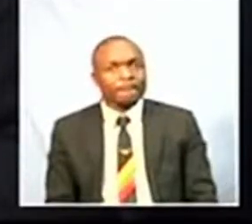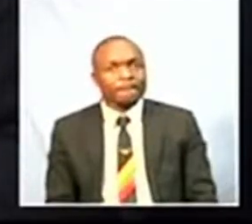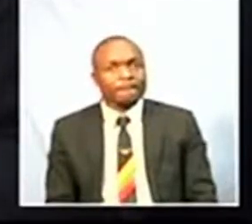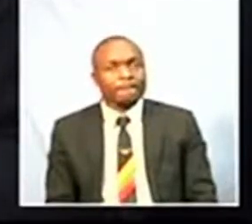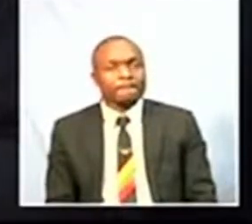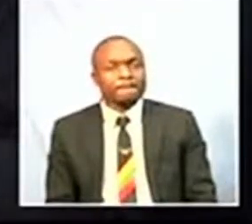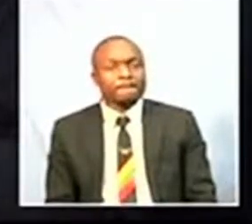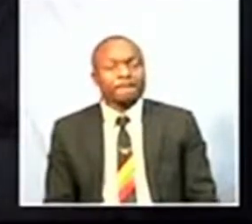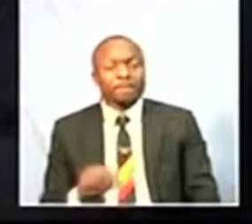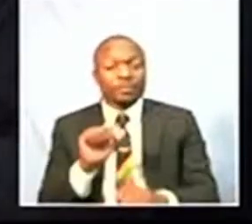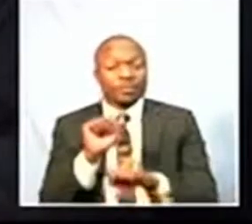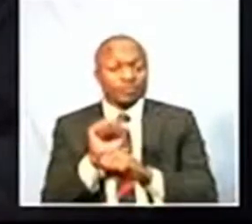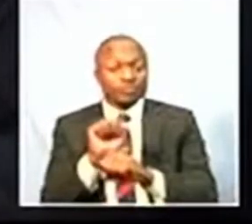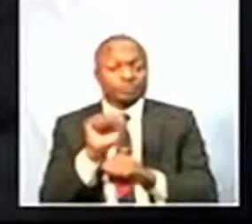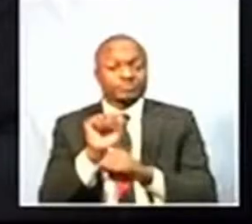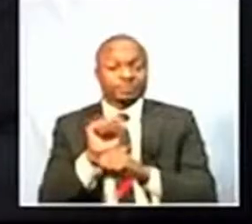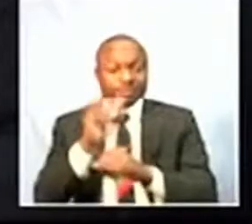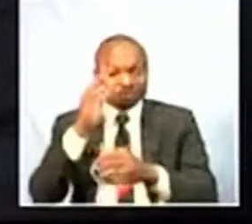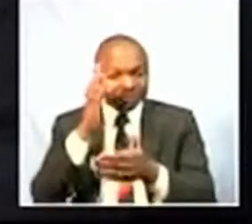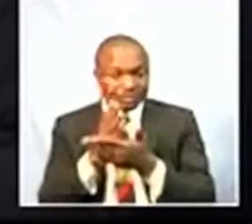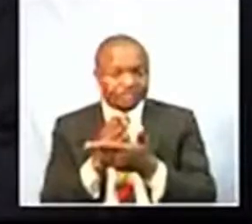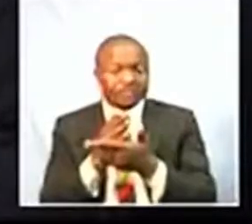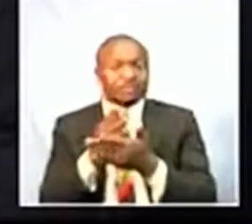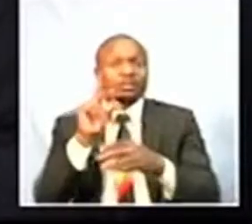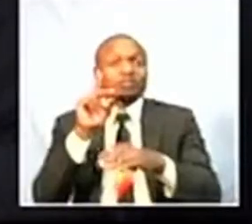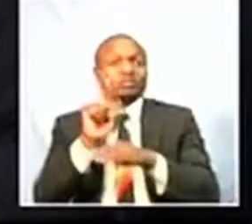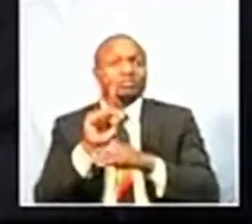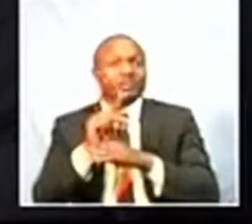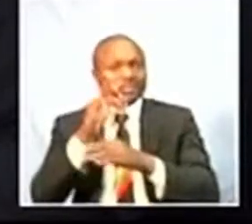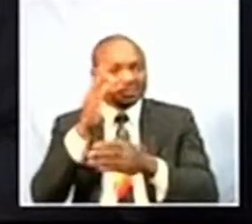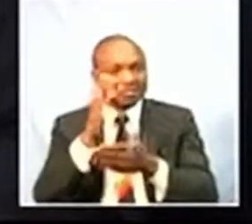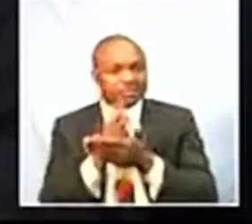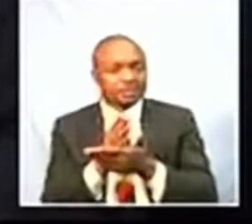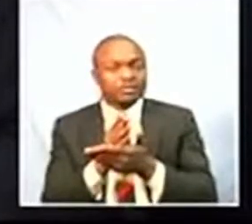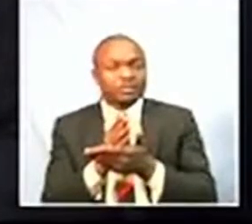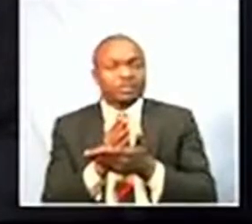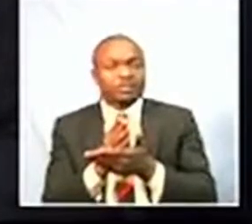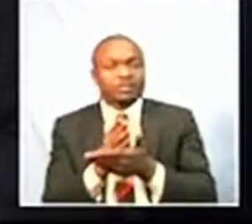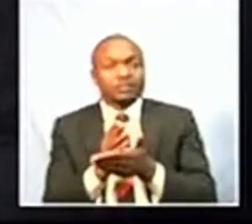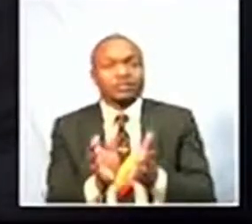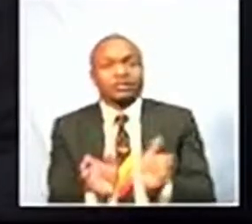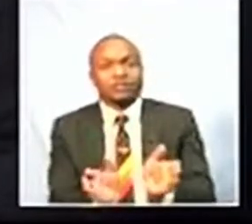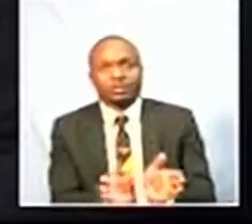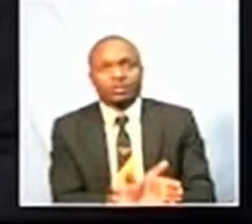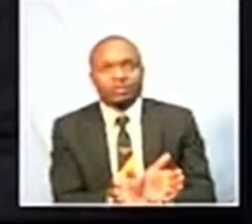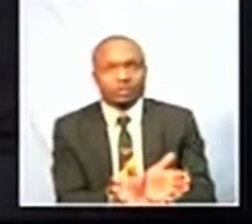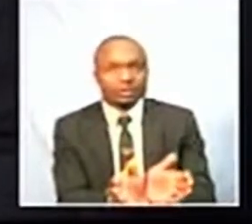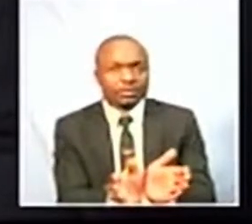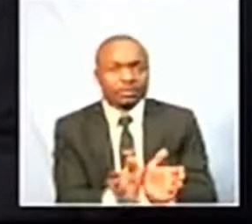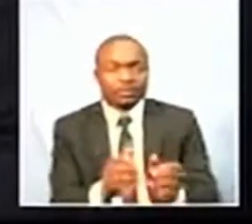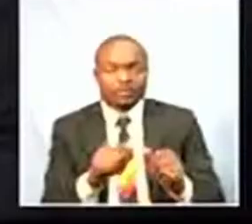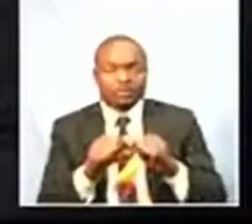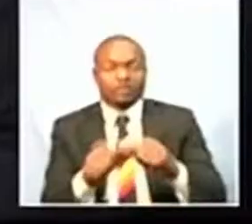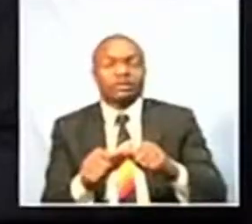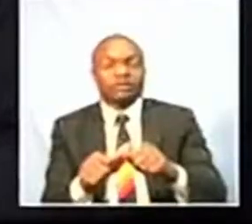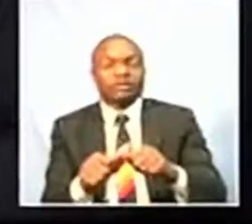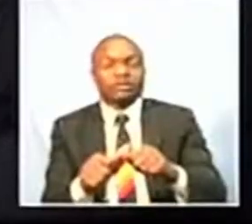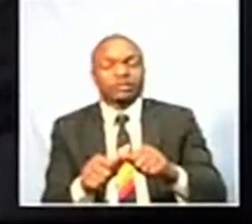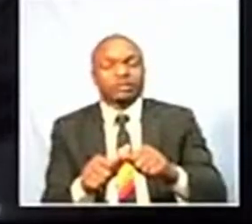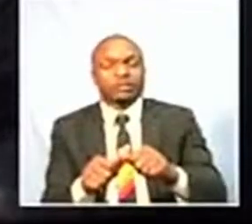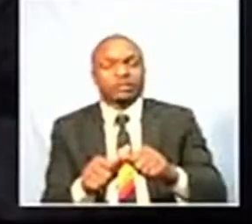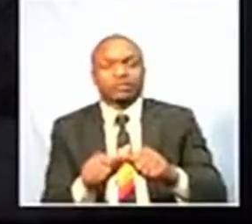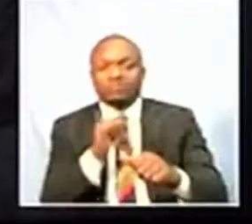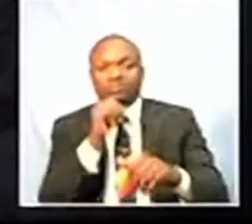the works have been stored at the project had stored with graveling and compacting works still outstanding after 16